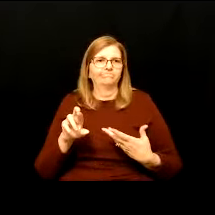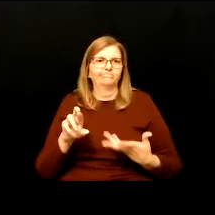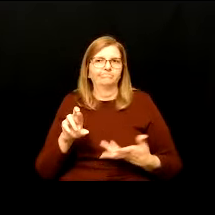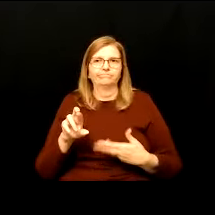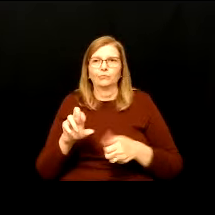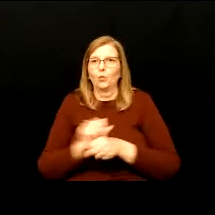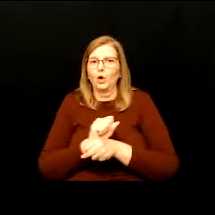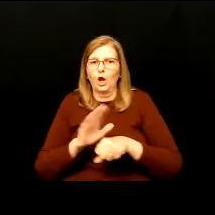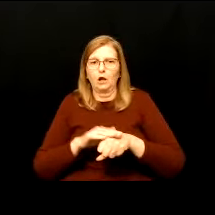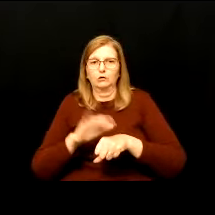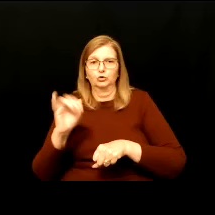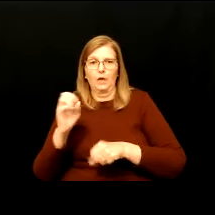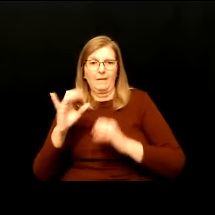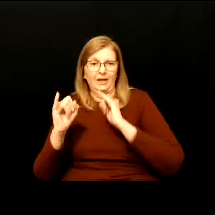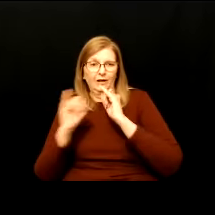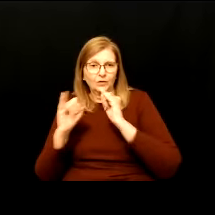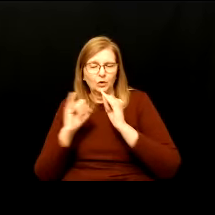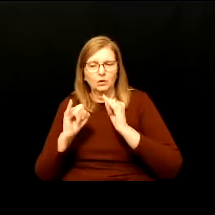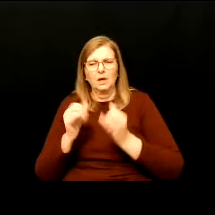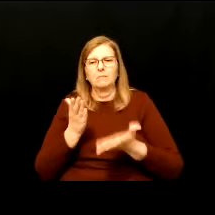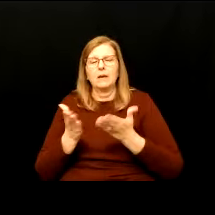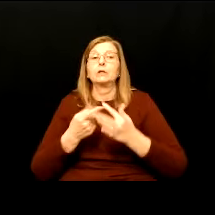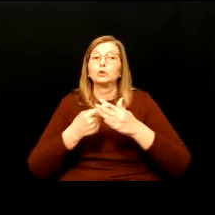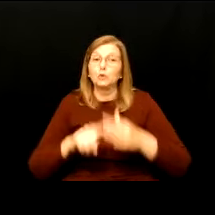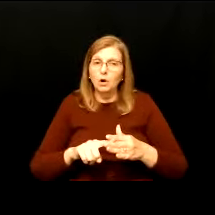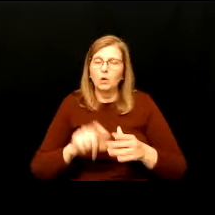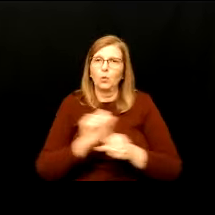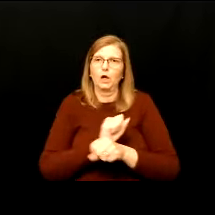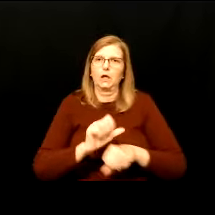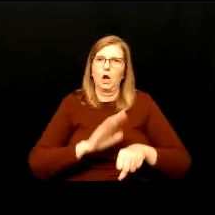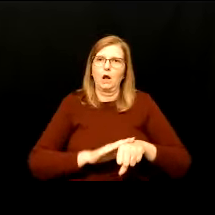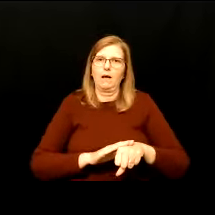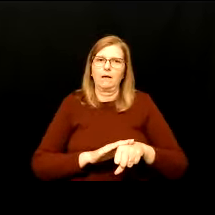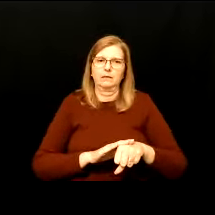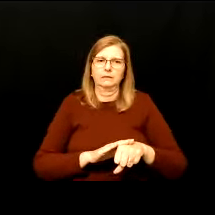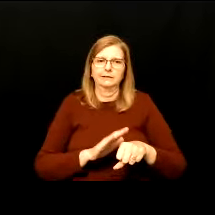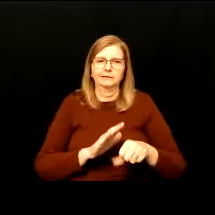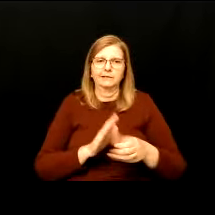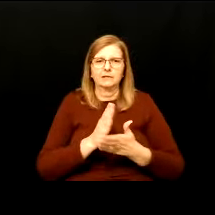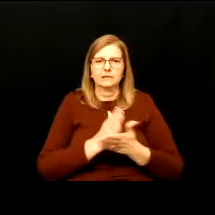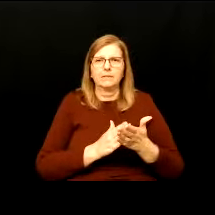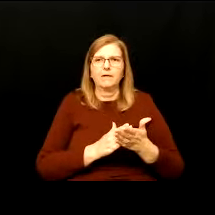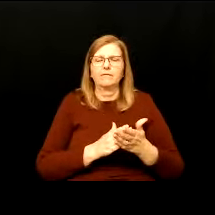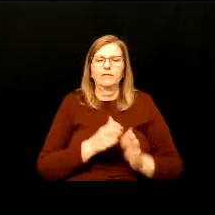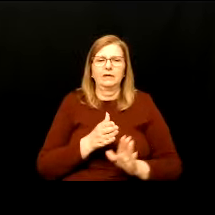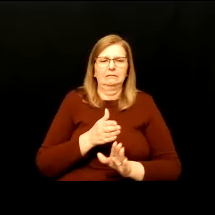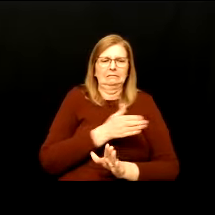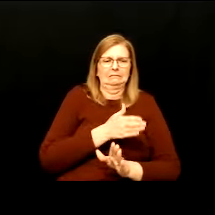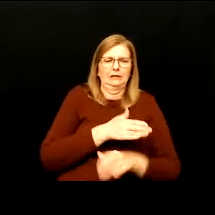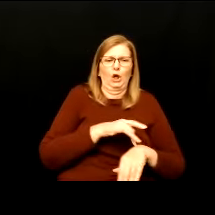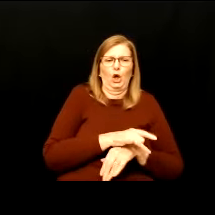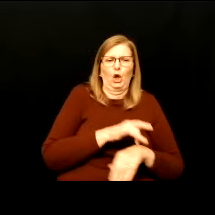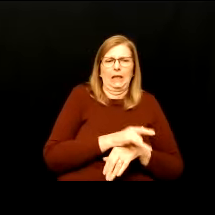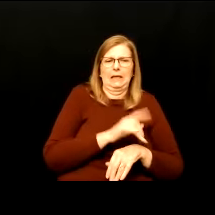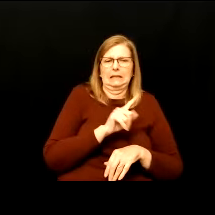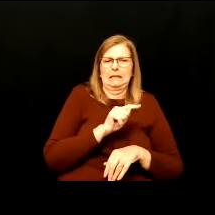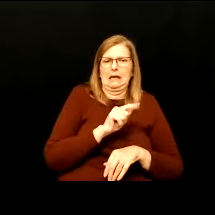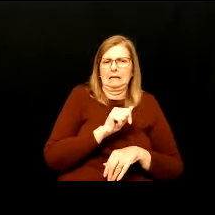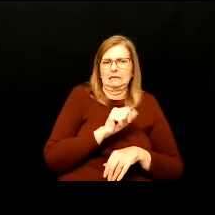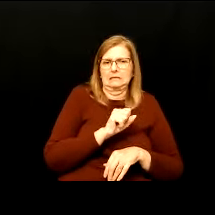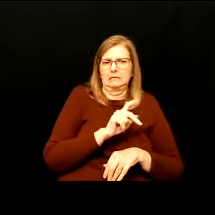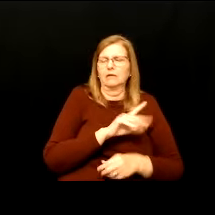working on a job interview, but might just start working on some of the earlier tasks that might be involved in